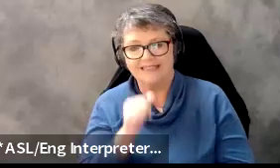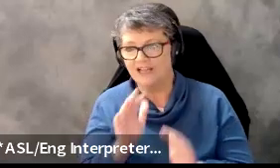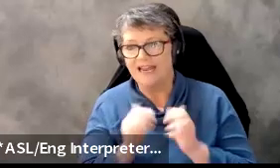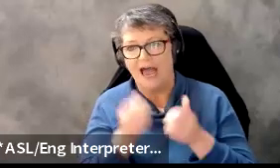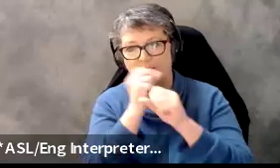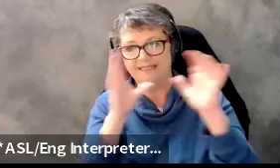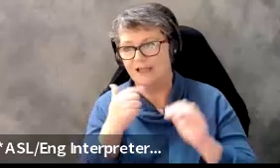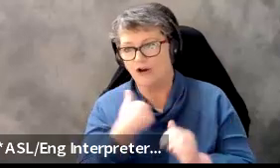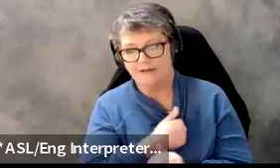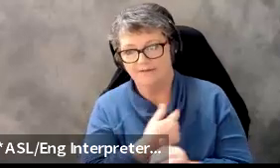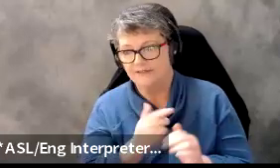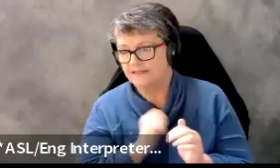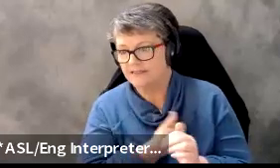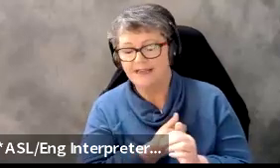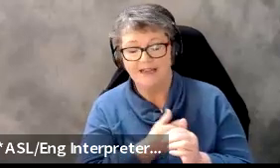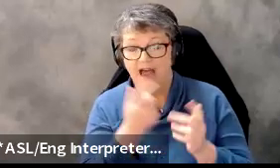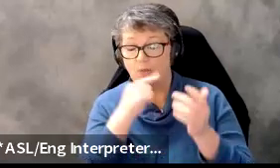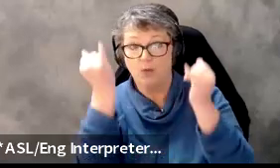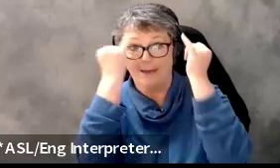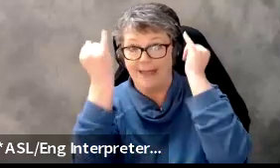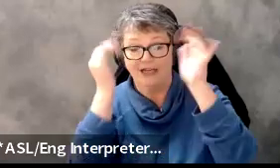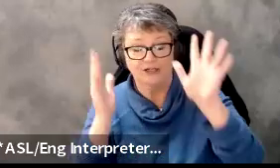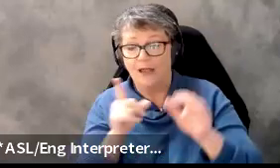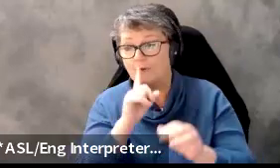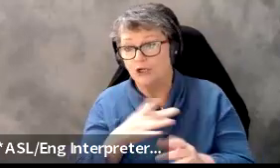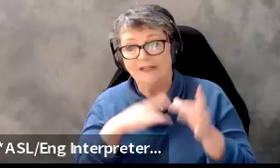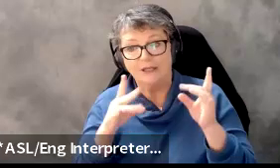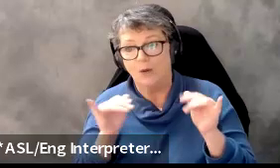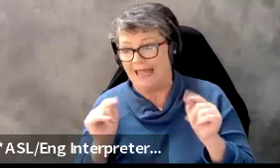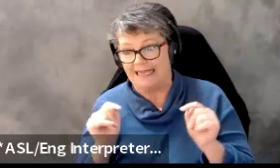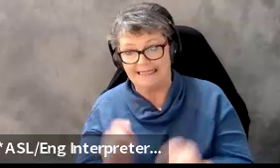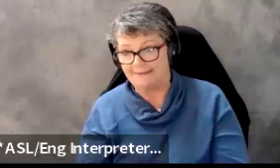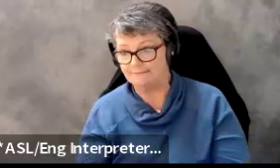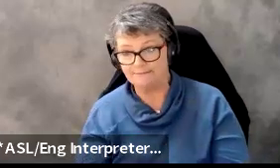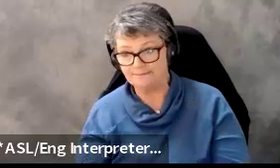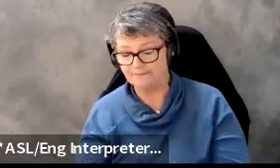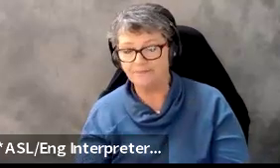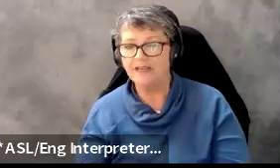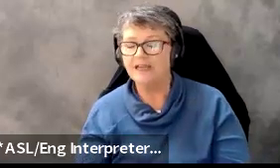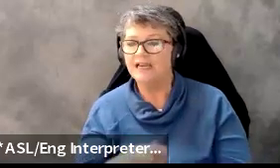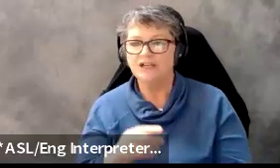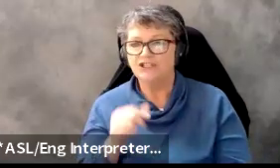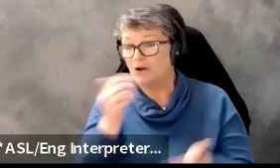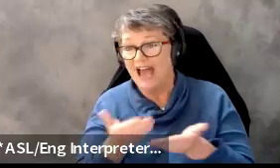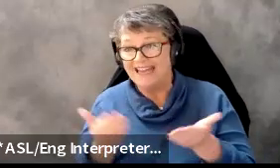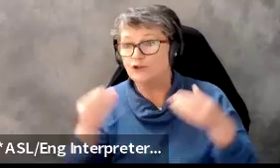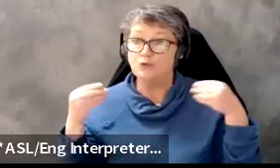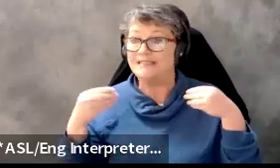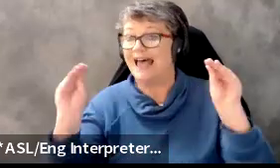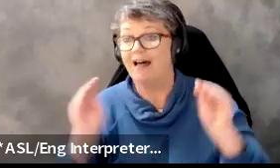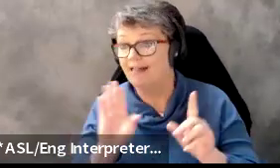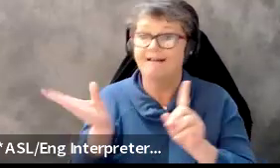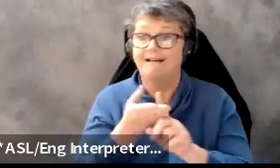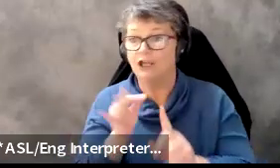see ourselves. It's not what we imagine, and we certainly don't like it. So we're not here to sell